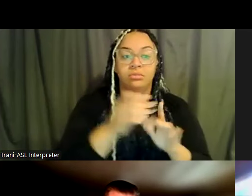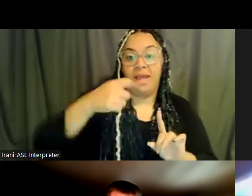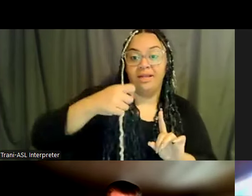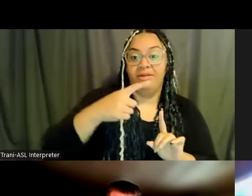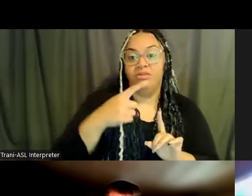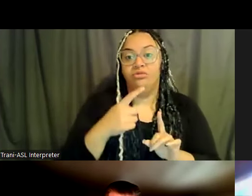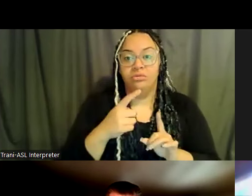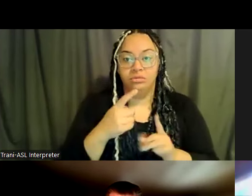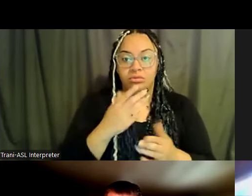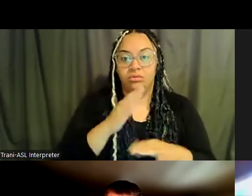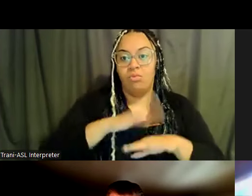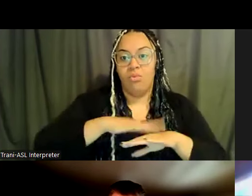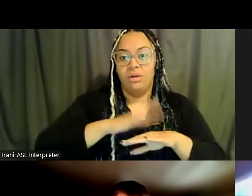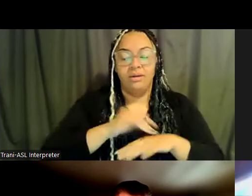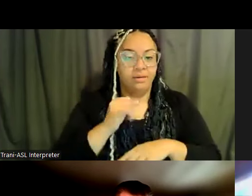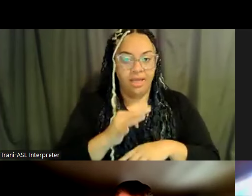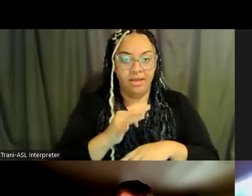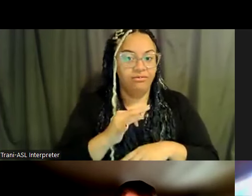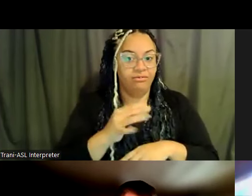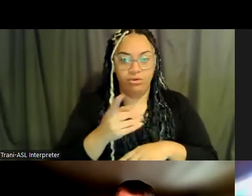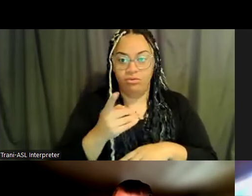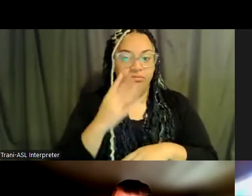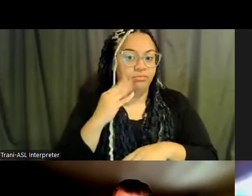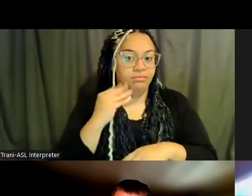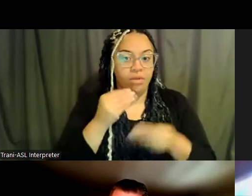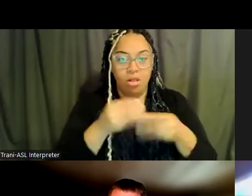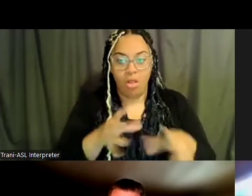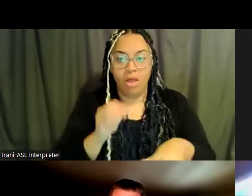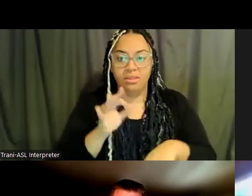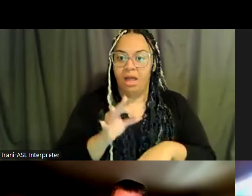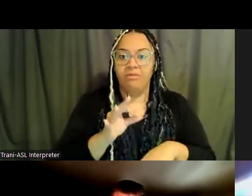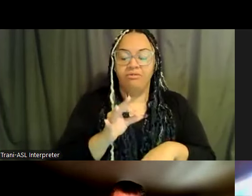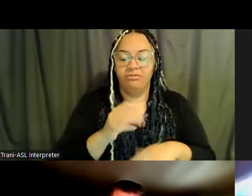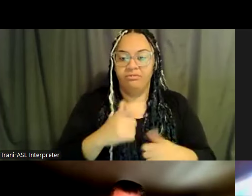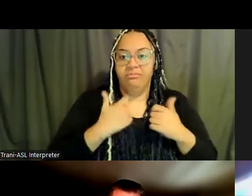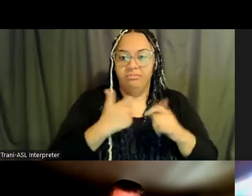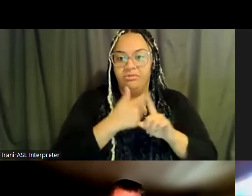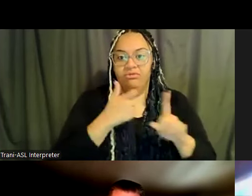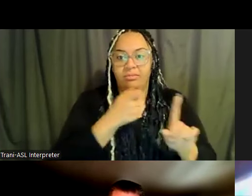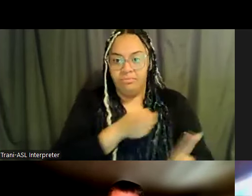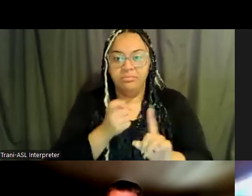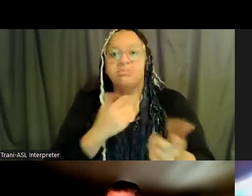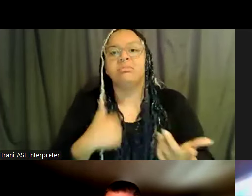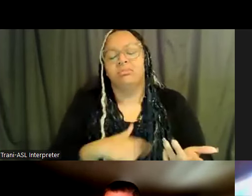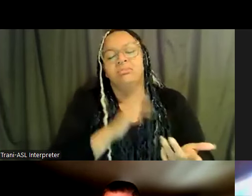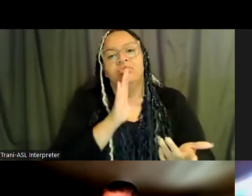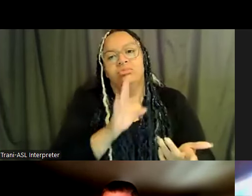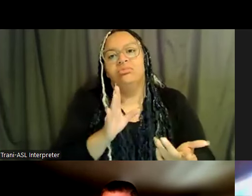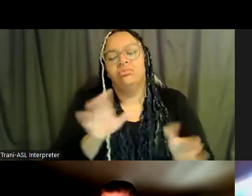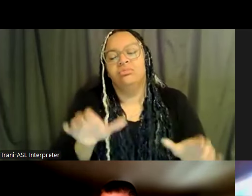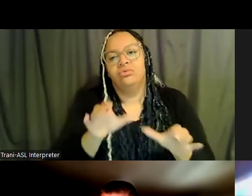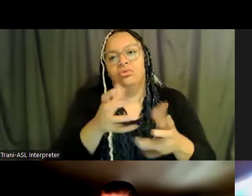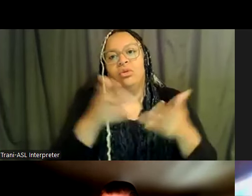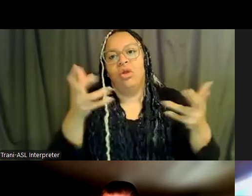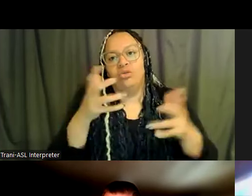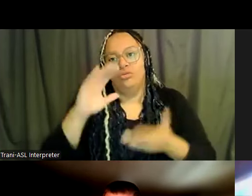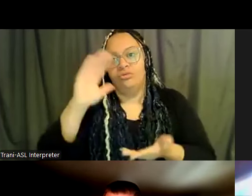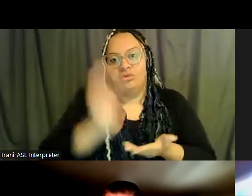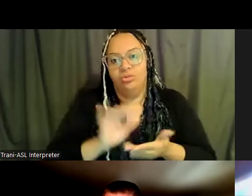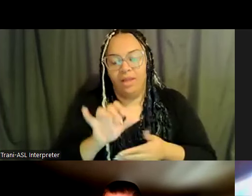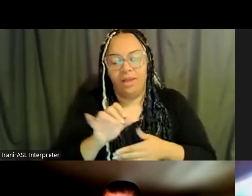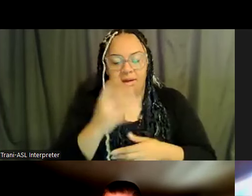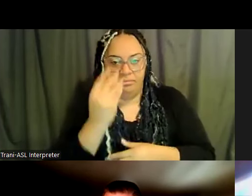If you're a suicide loss survivor by firearms, I do my best to reduce the activation. We are going to kind of get into the weeds here